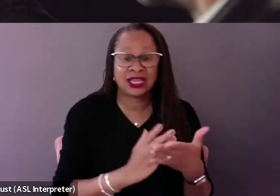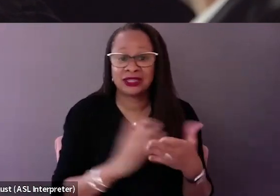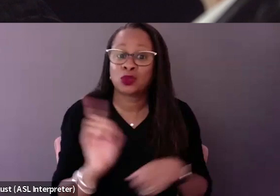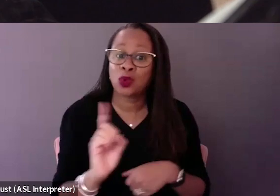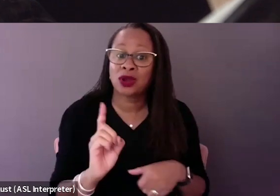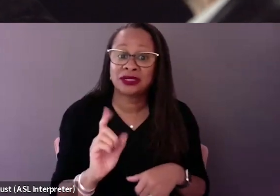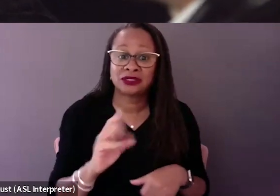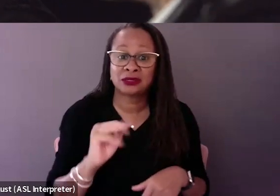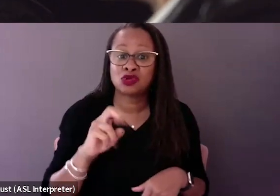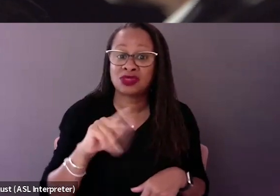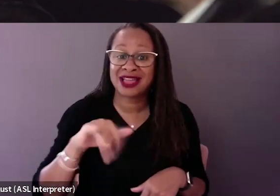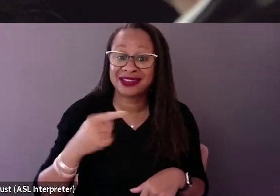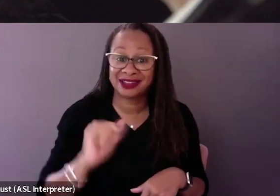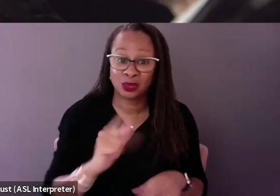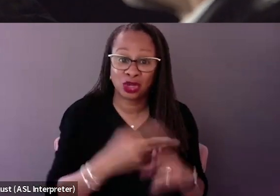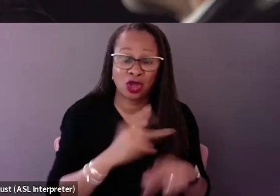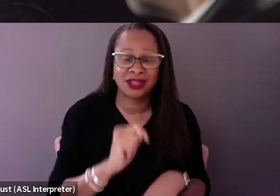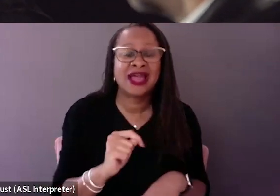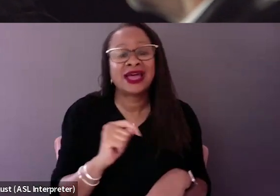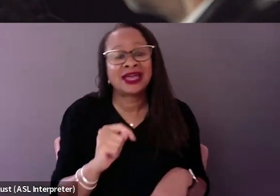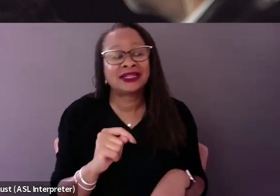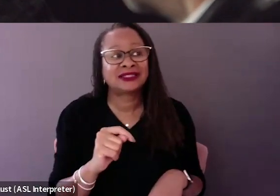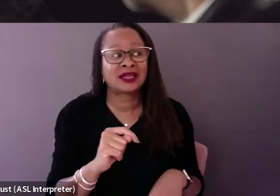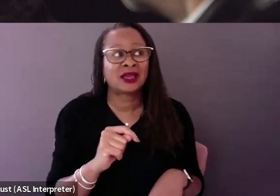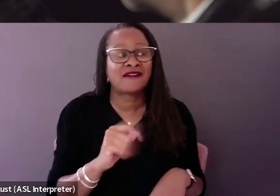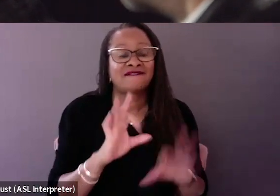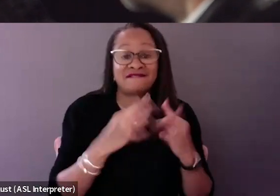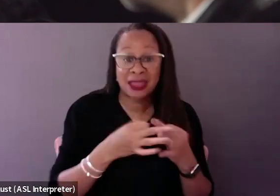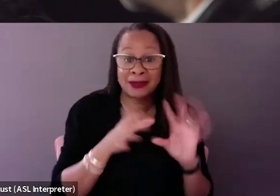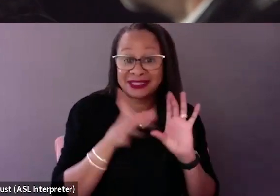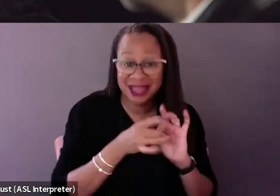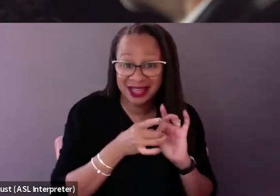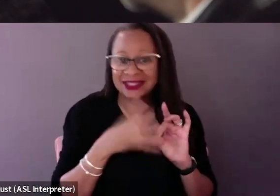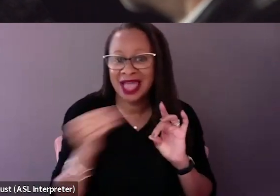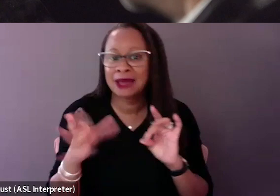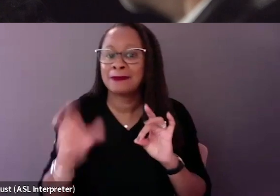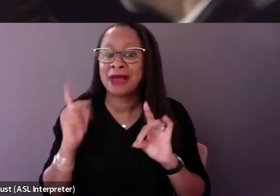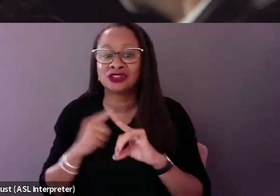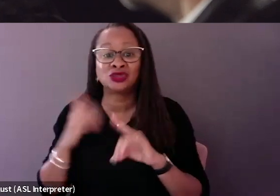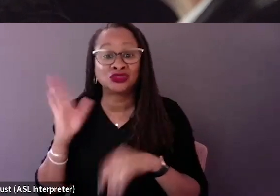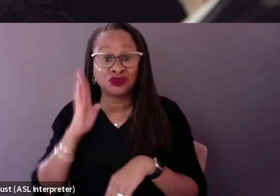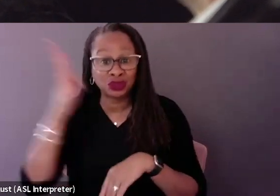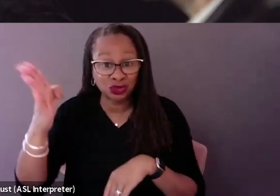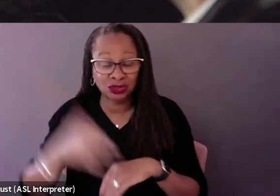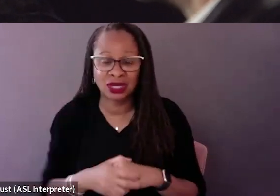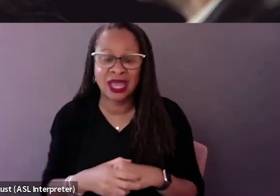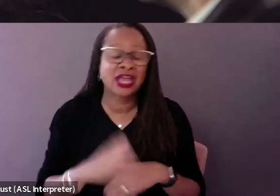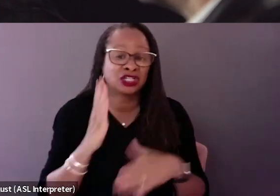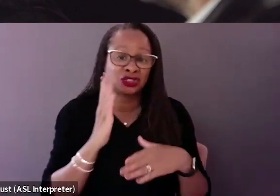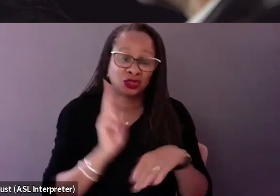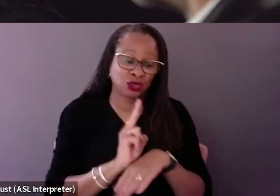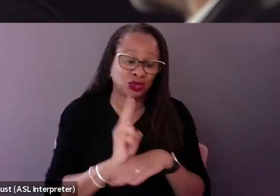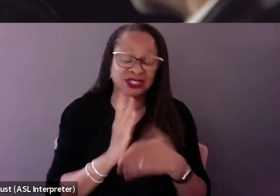Ties and Back to the Future, and it's going back and forth, but it's using some reenactments, which we shot in